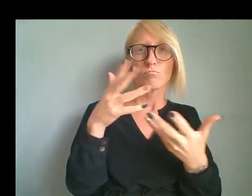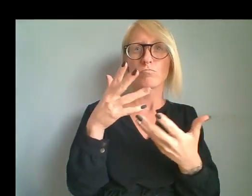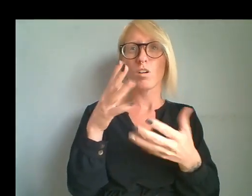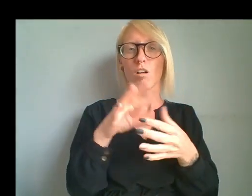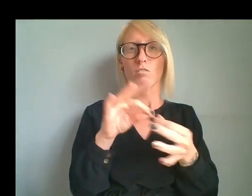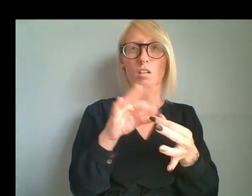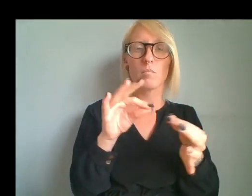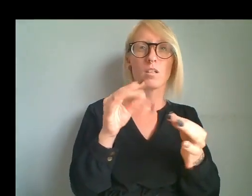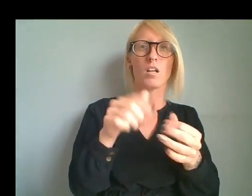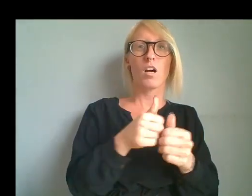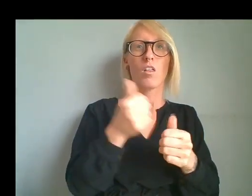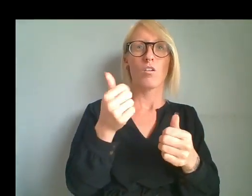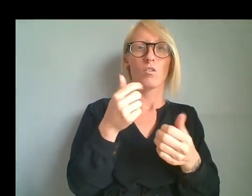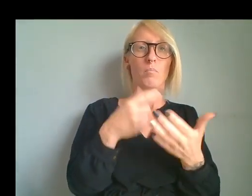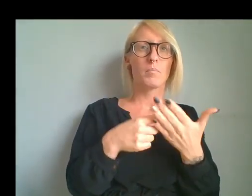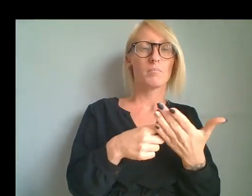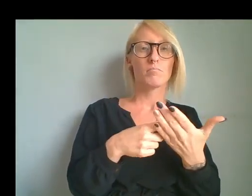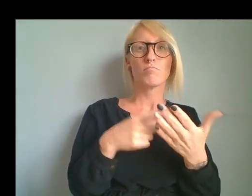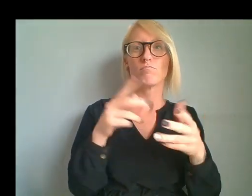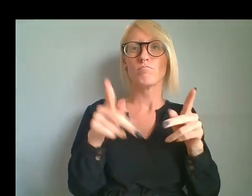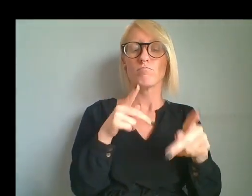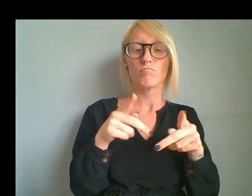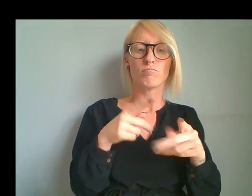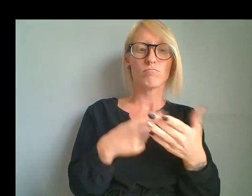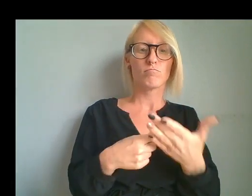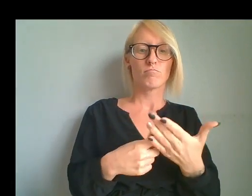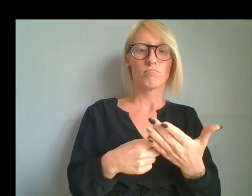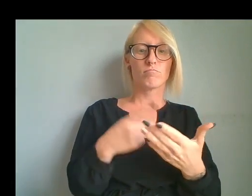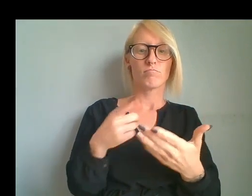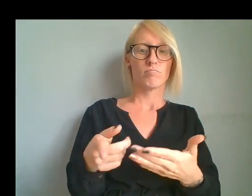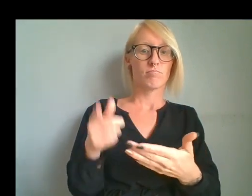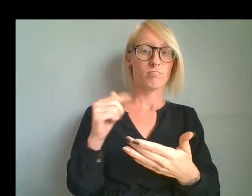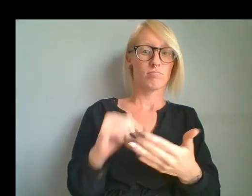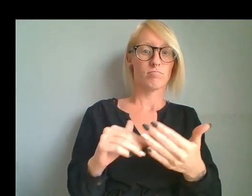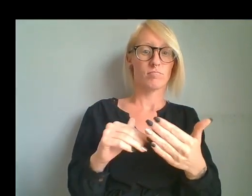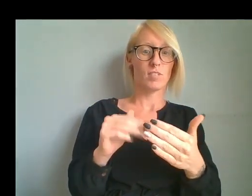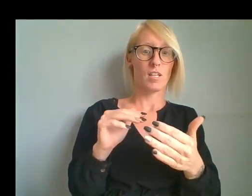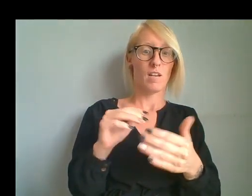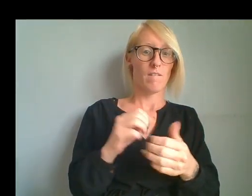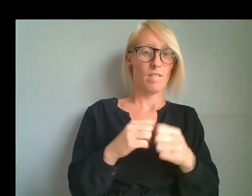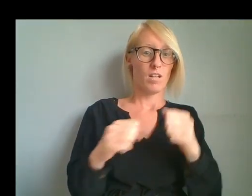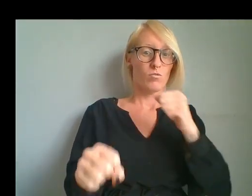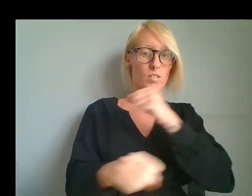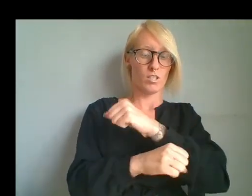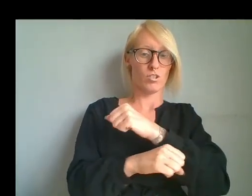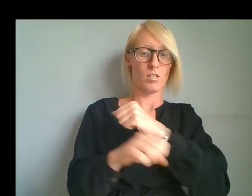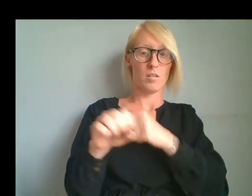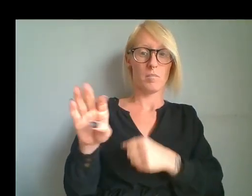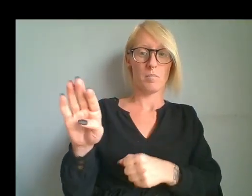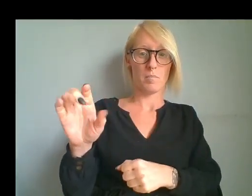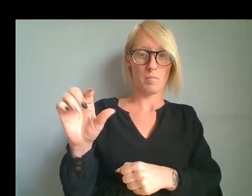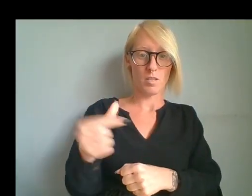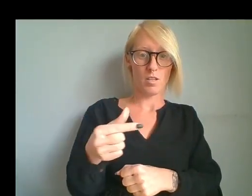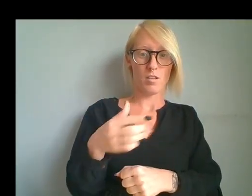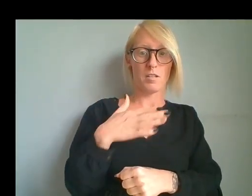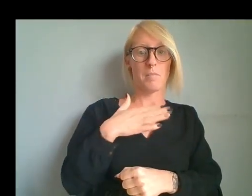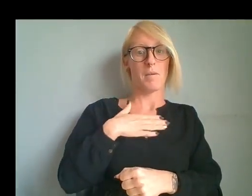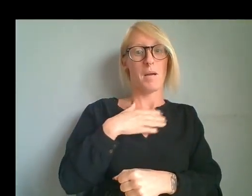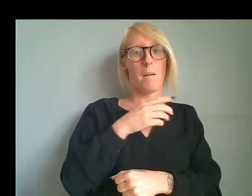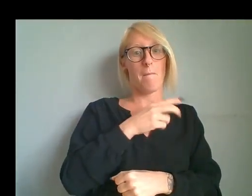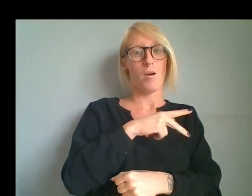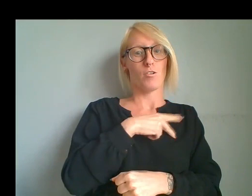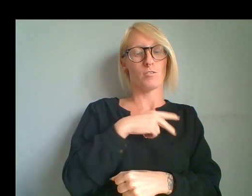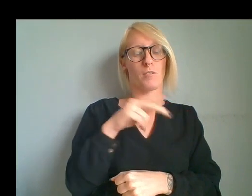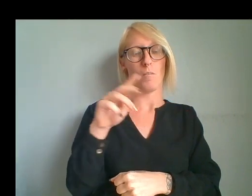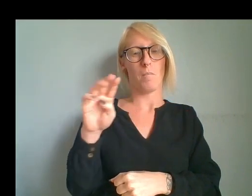comment. This is my little plug for two great ones. That's the Foundation blog, and that's my blog. I couldn't resist, I had to put it in there. So those